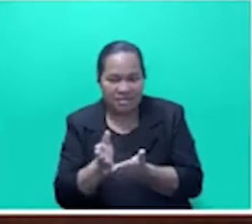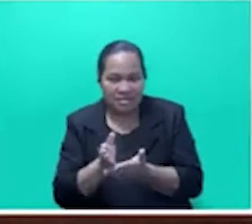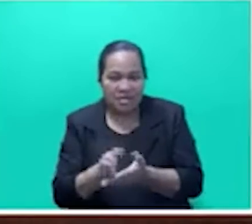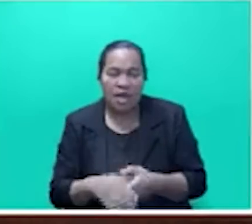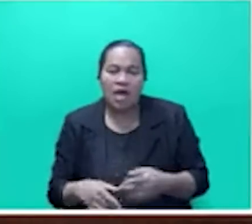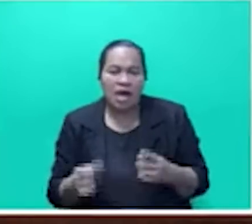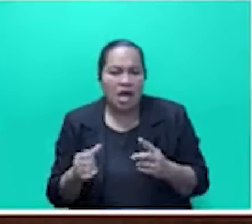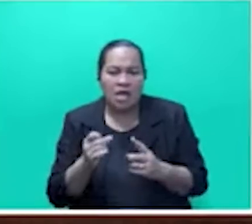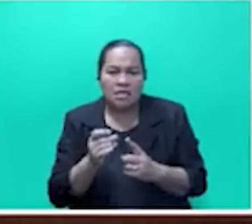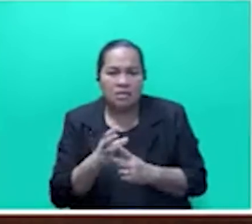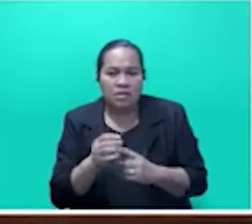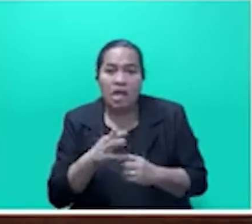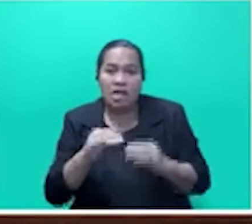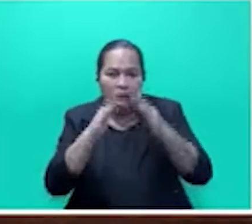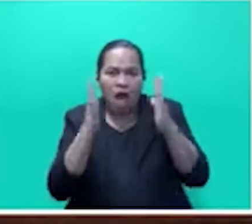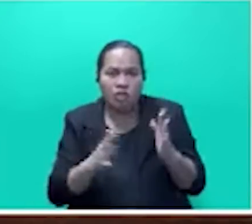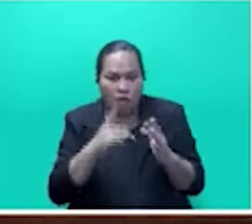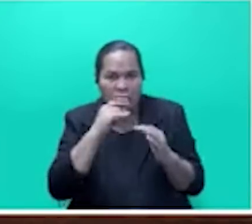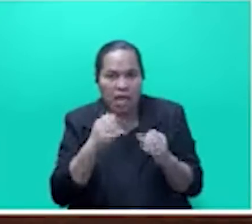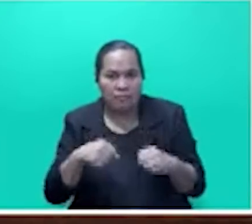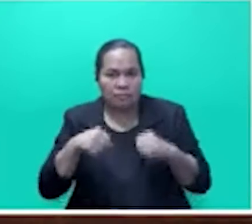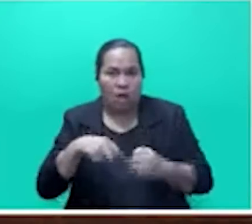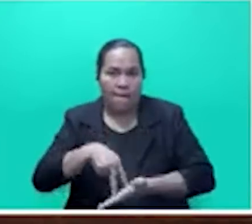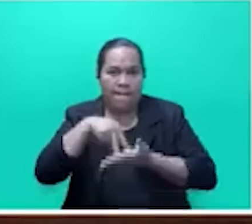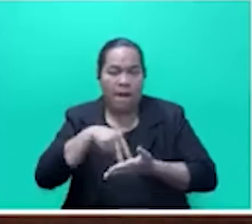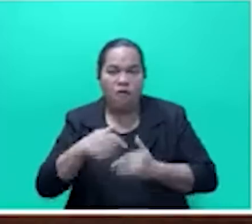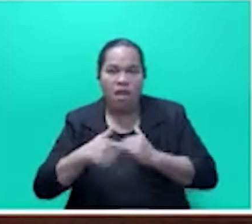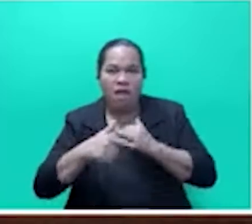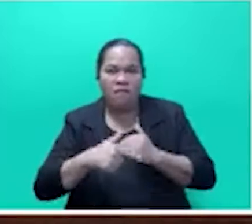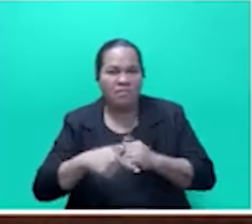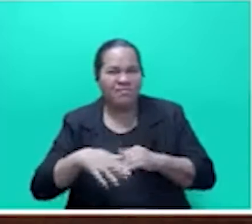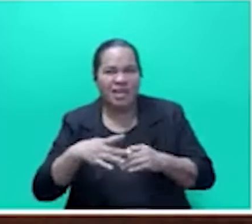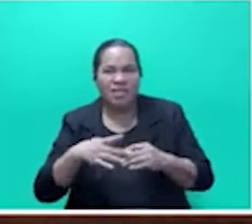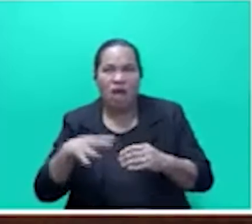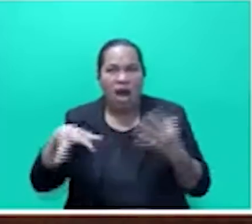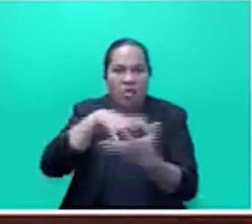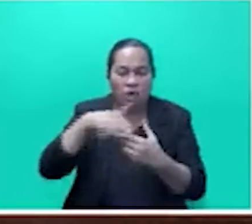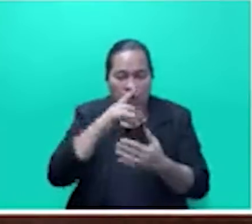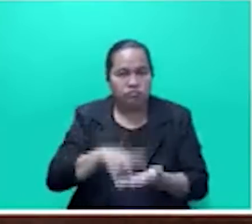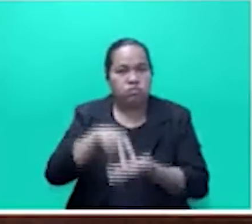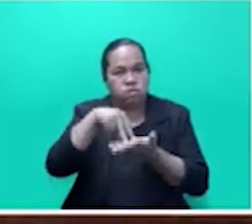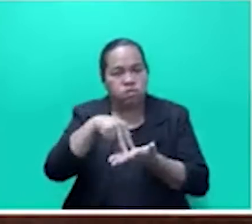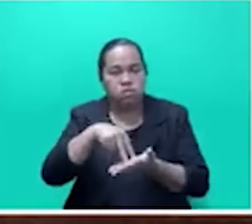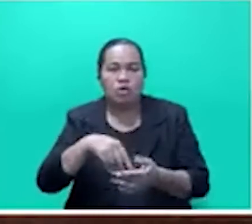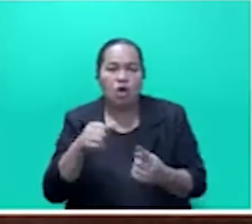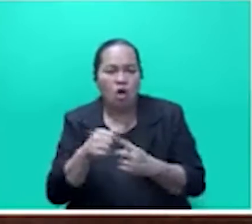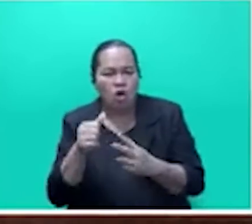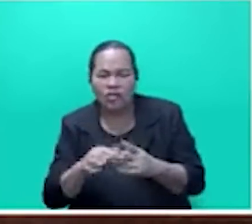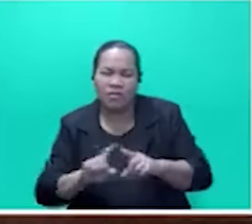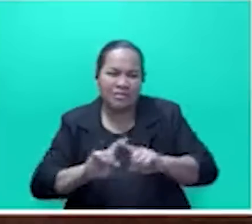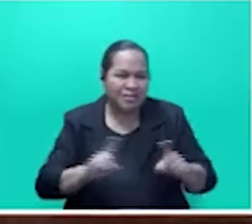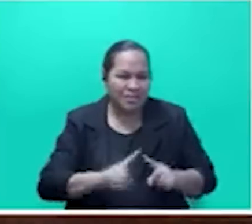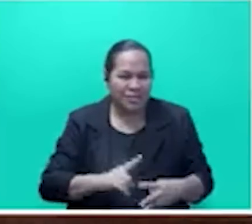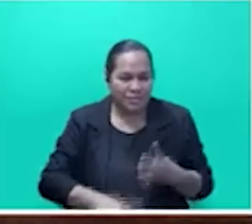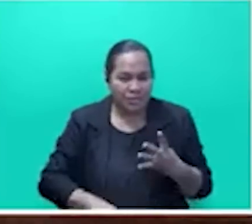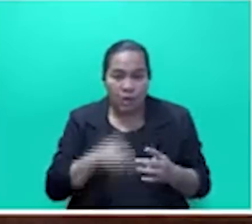affordable, cyclone-resistant housing, power and water supplies, sanitation, systems, and livelihoods. There will